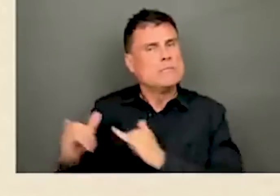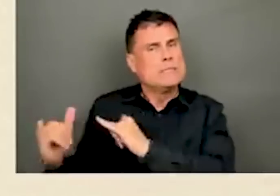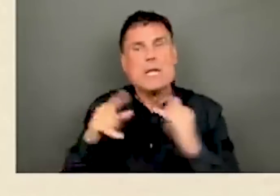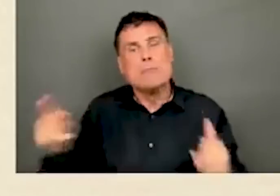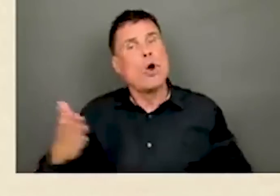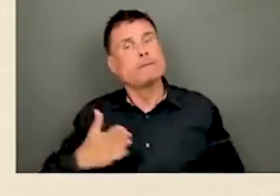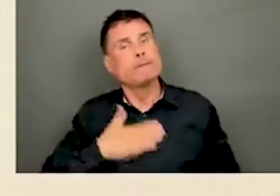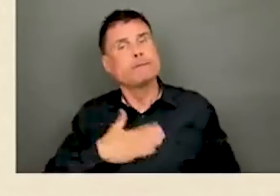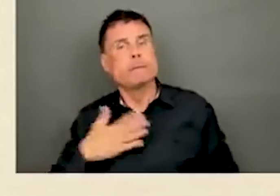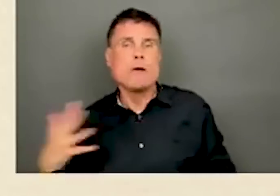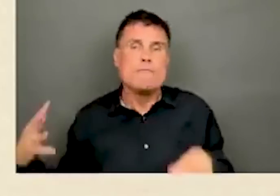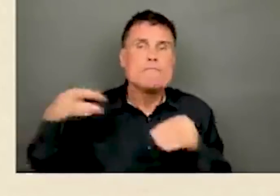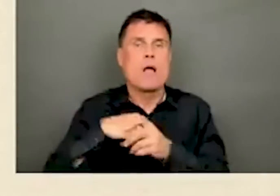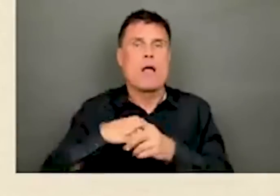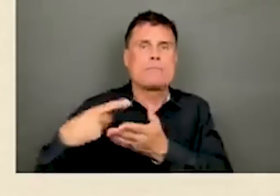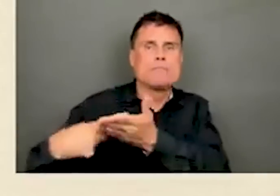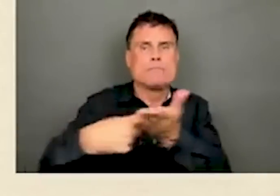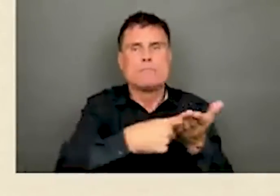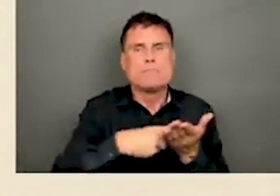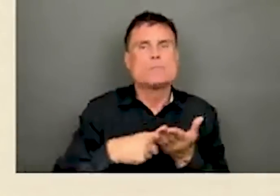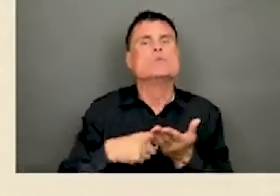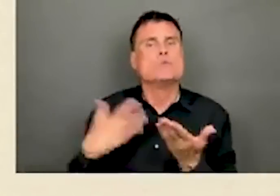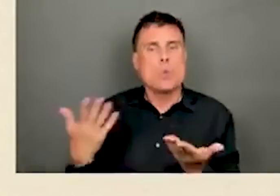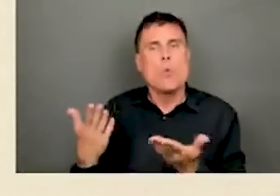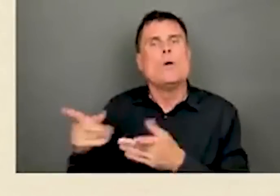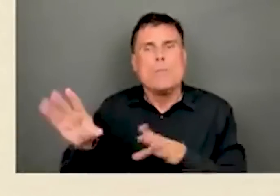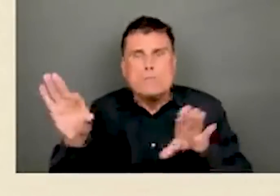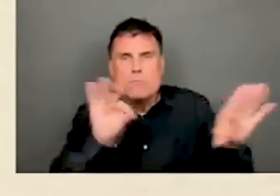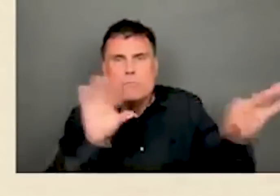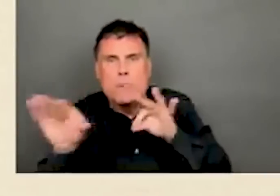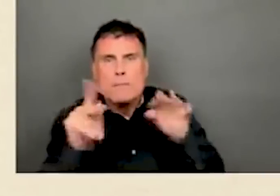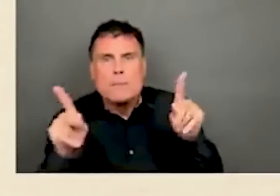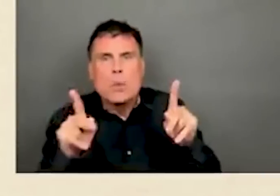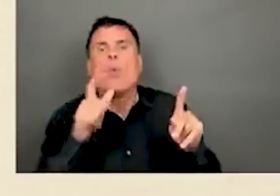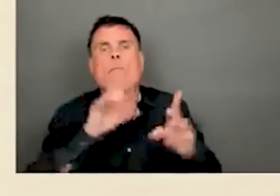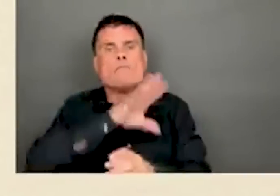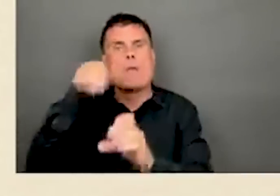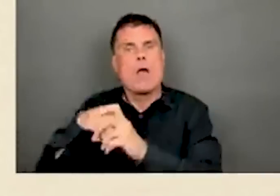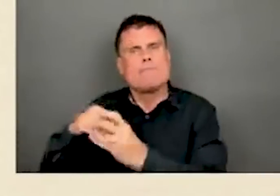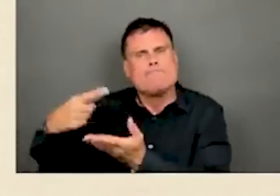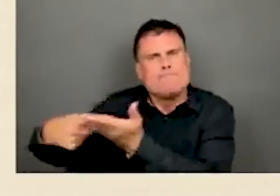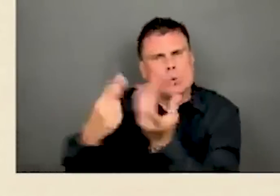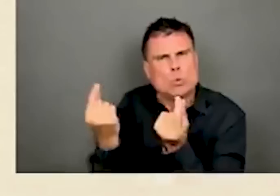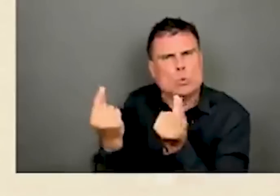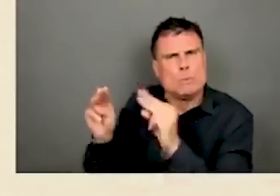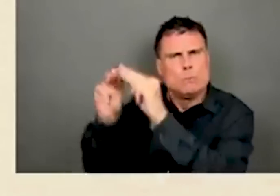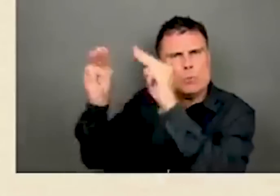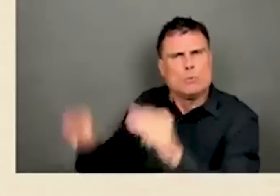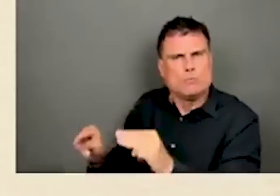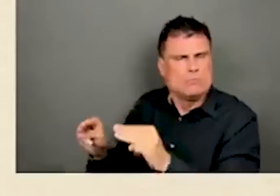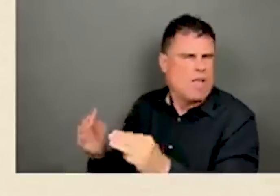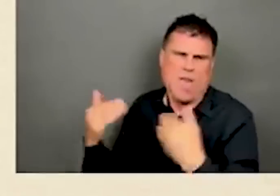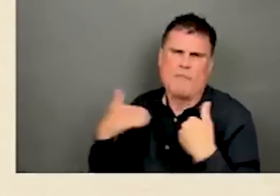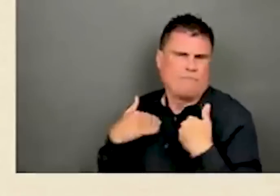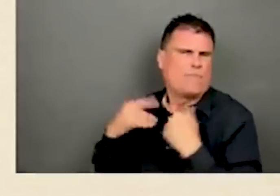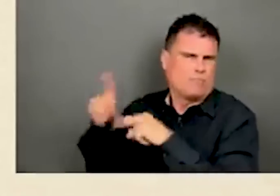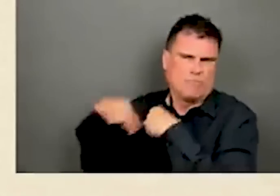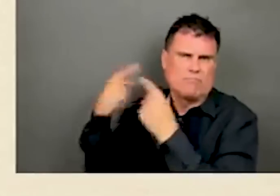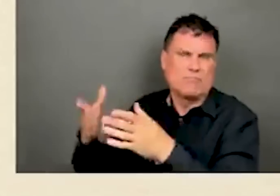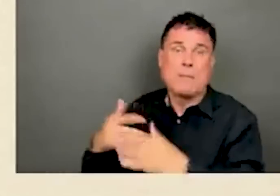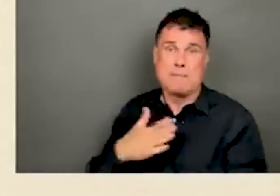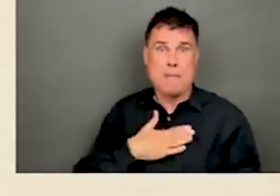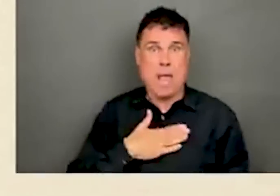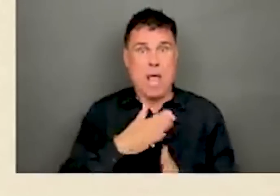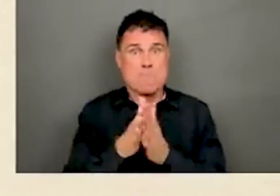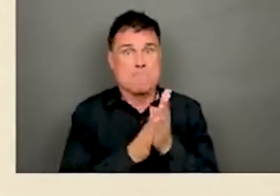just recently appointed, it's going to be a better outcome. So my motivation on the museum had no connection to my personal views beyond the